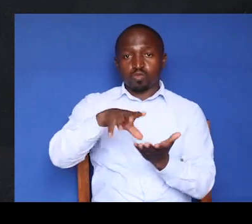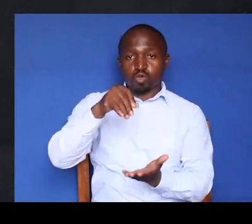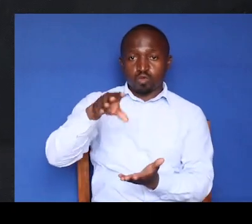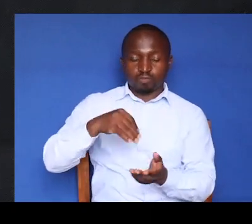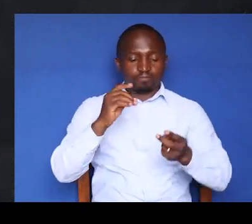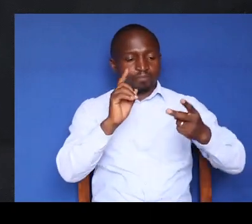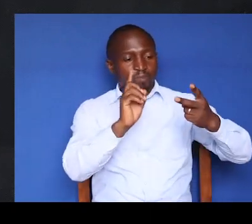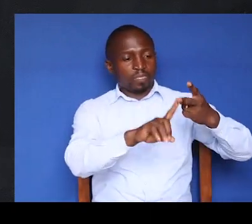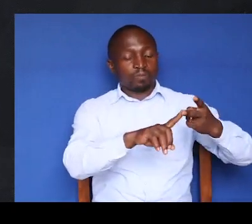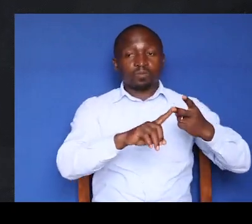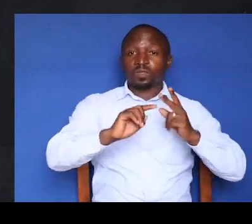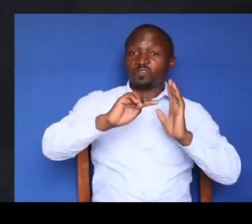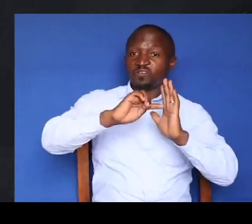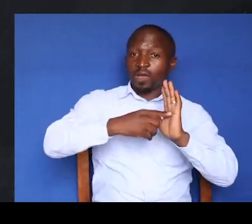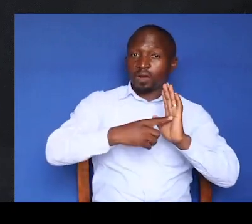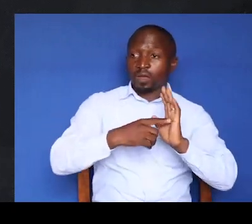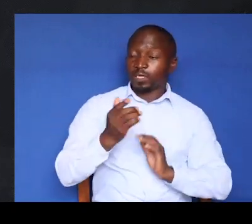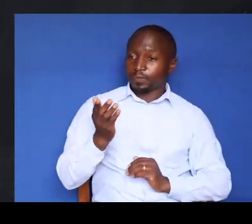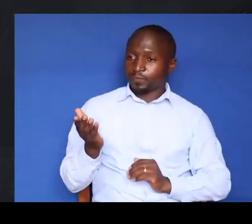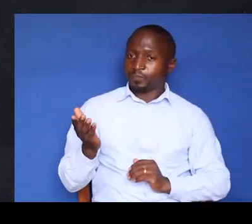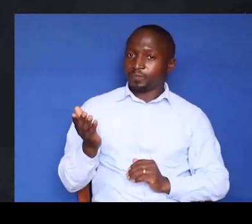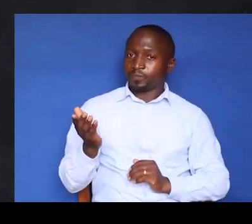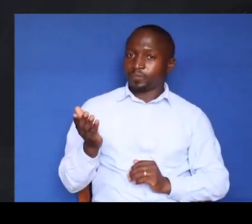Then we have the factor of